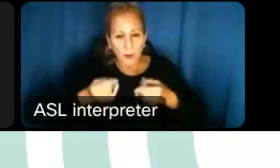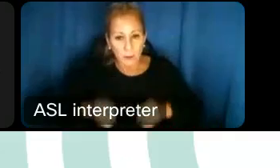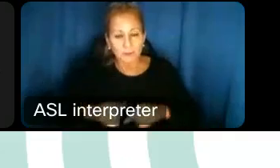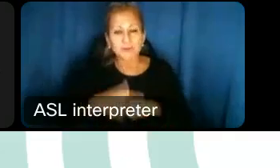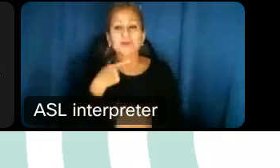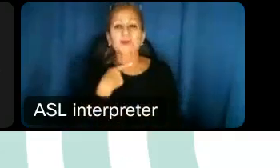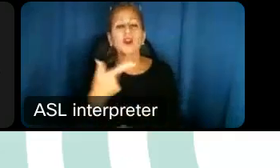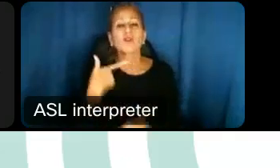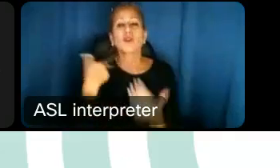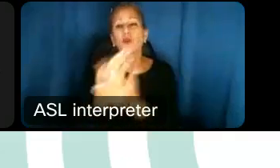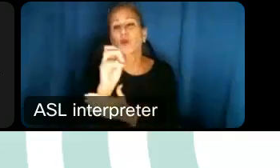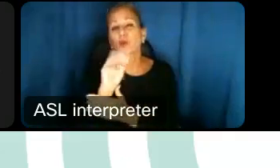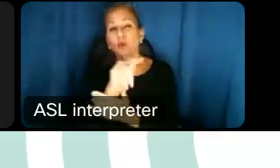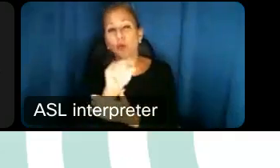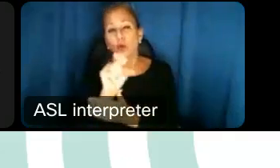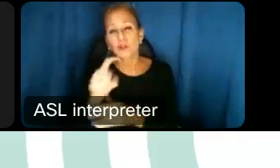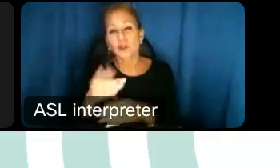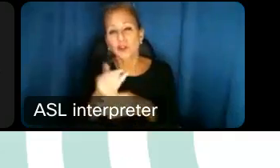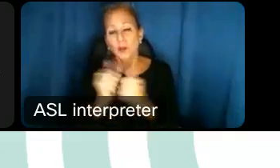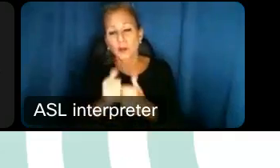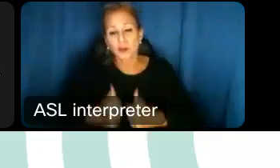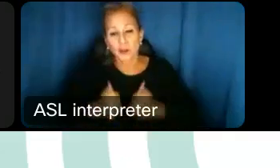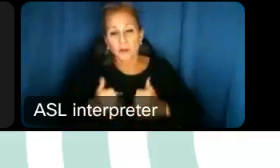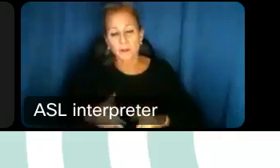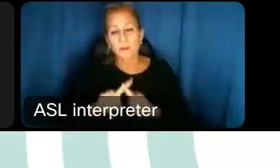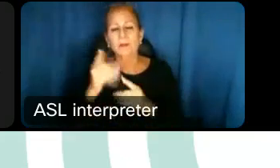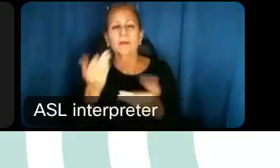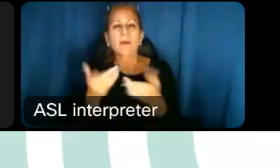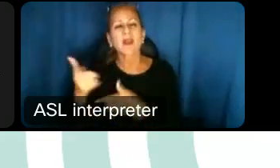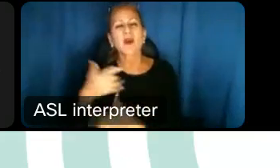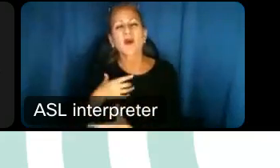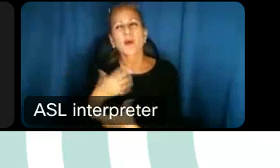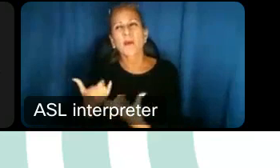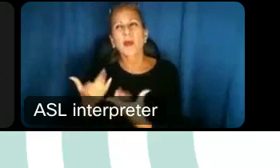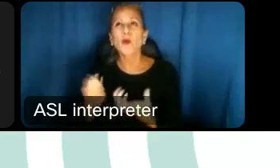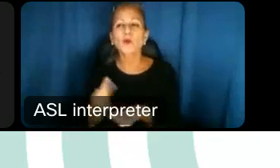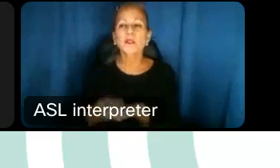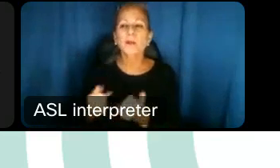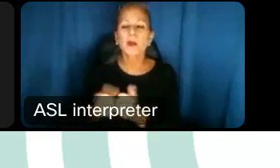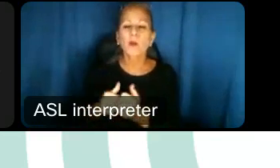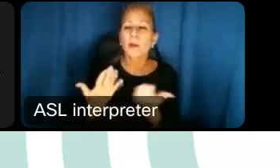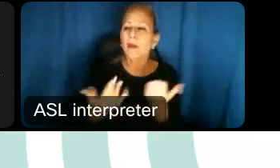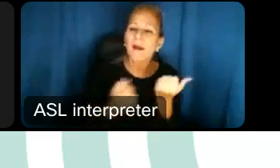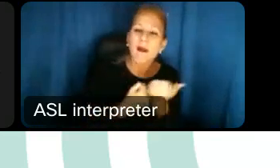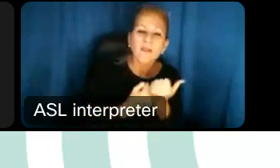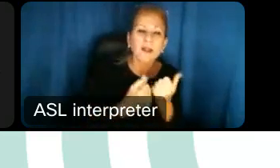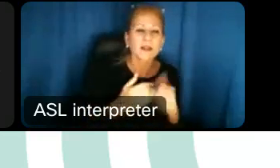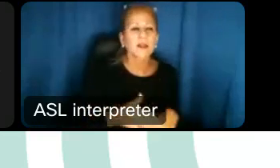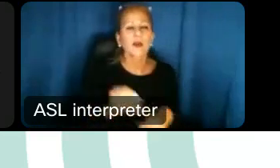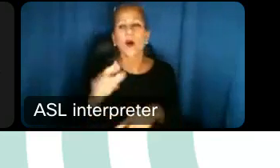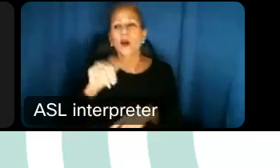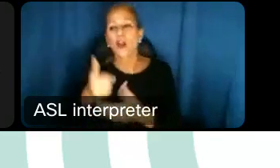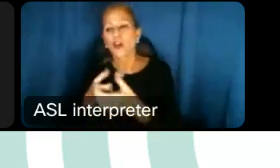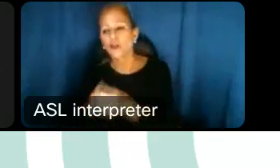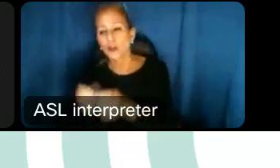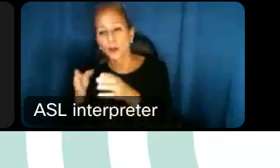Here are some new tools that can be shared with survivors that they may wish to discuss with an advocate or another trusted person